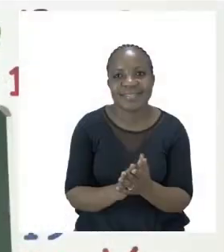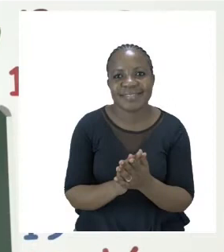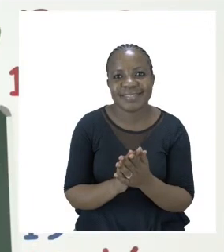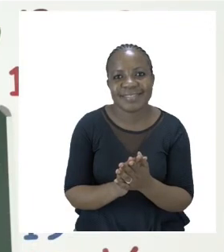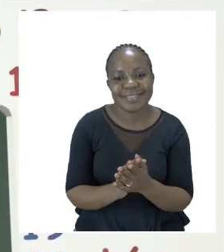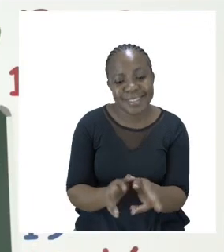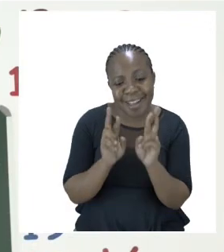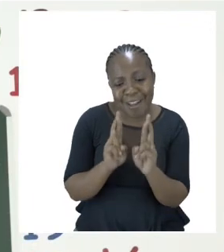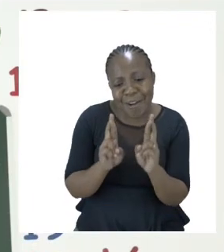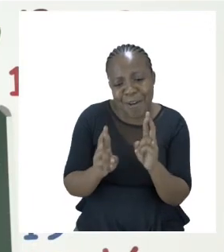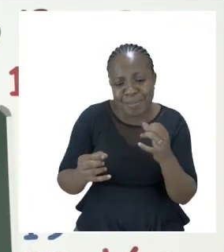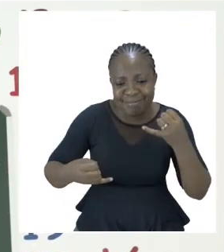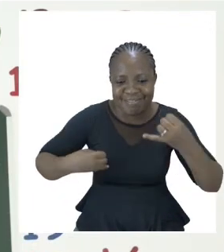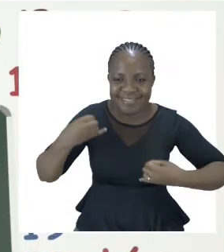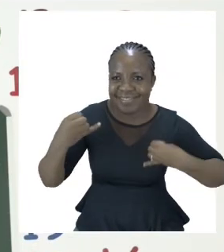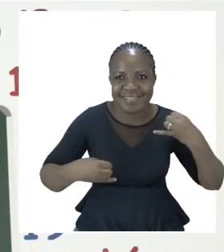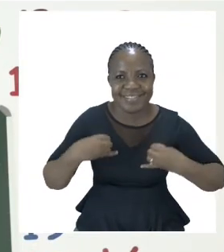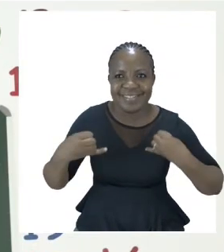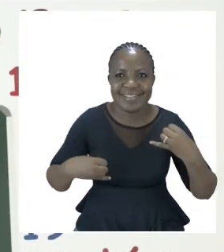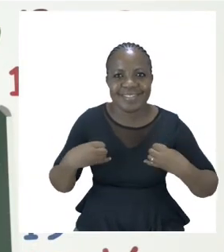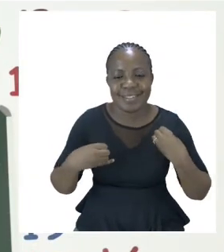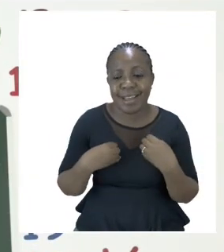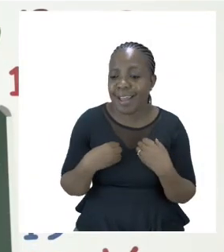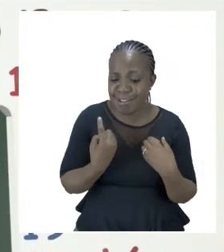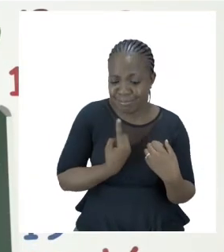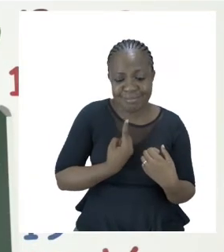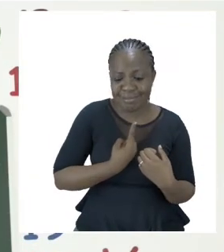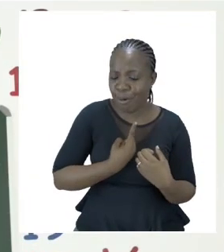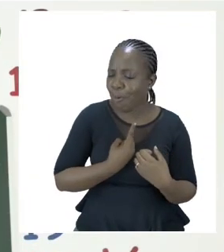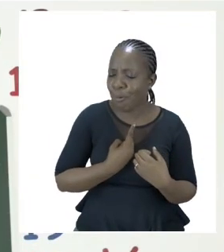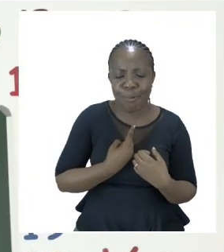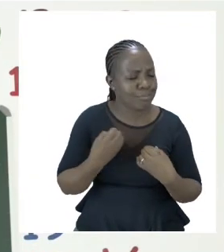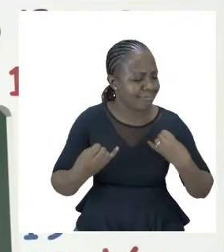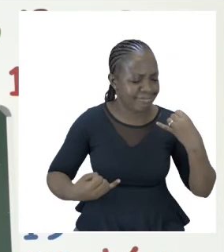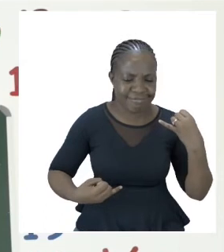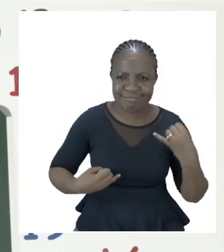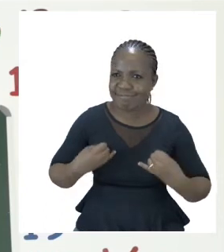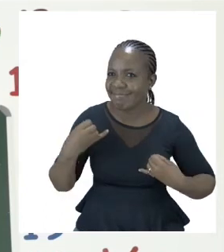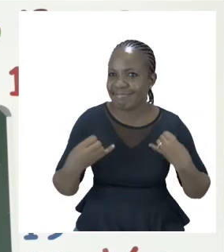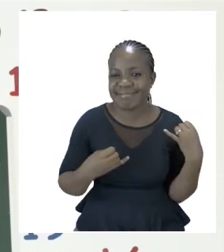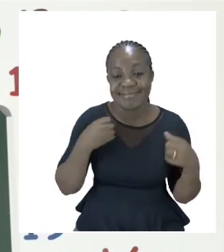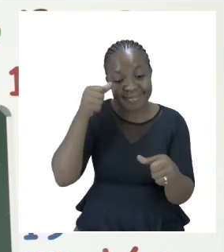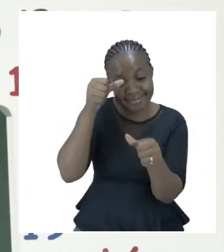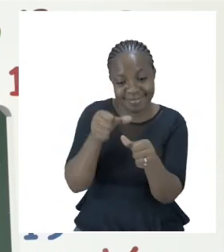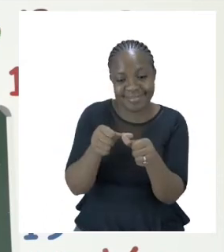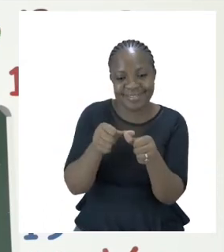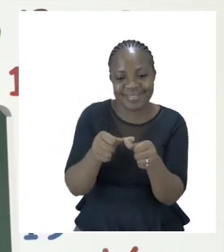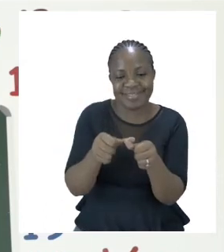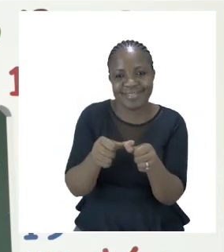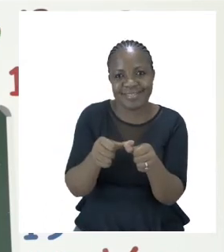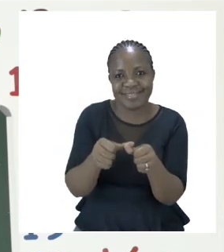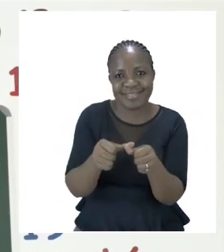I hope you enjoyed your lesson today. I know I did. And remember, it's very important for us